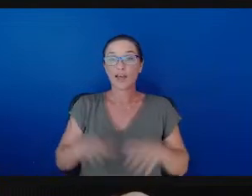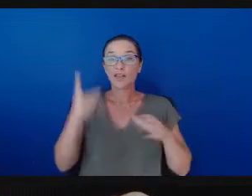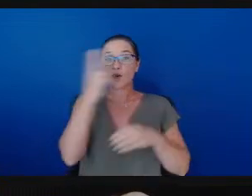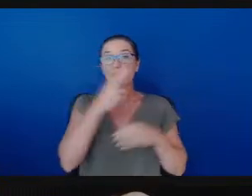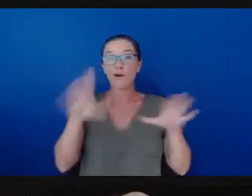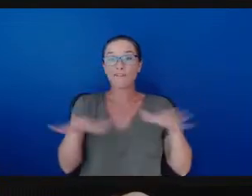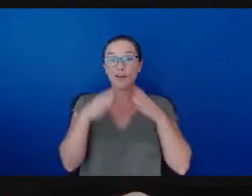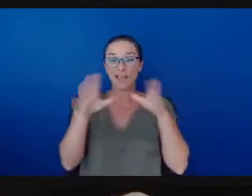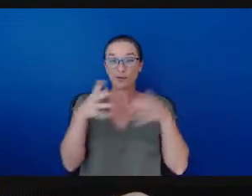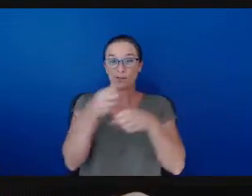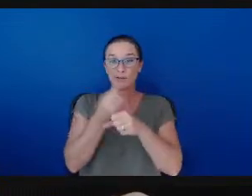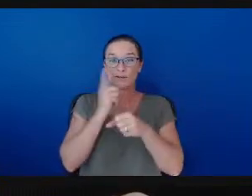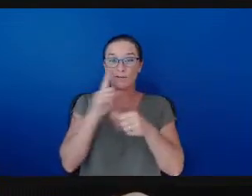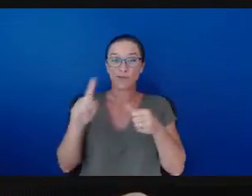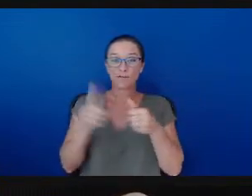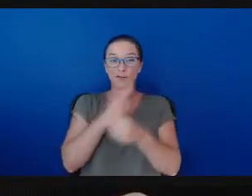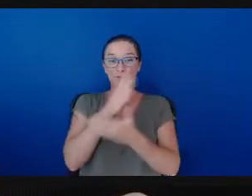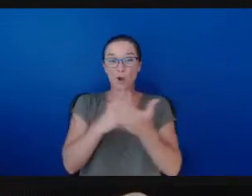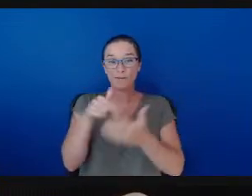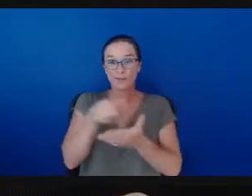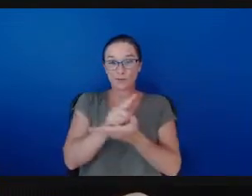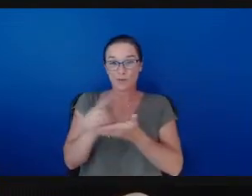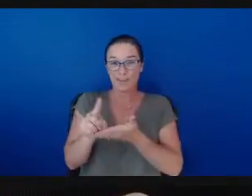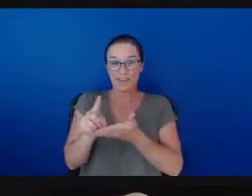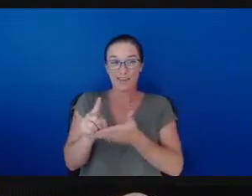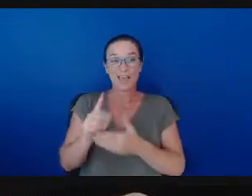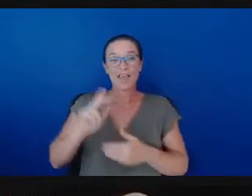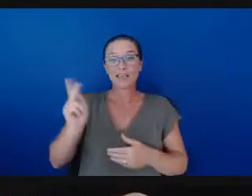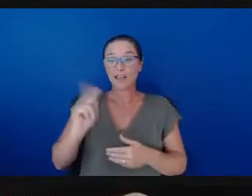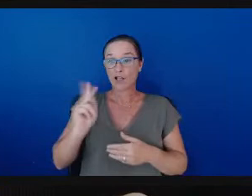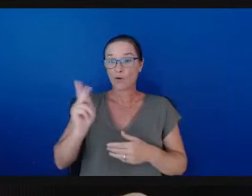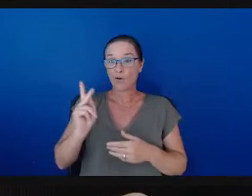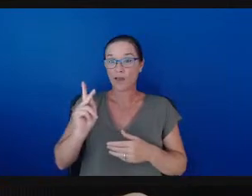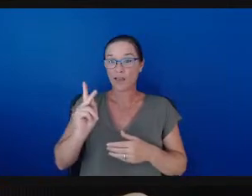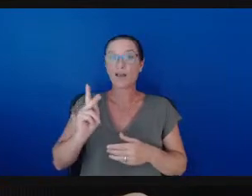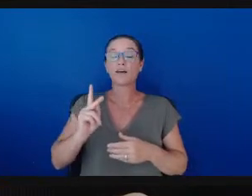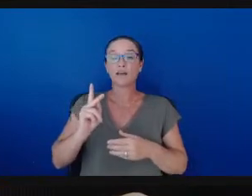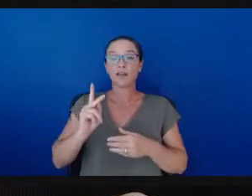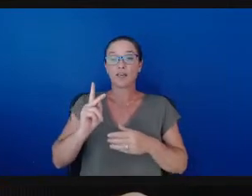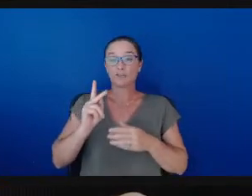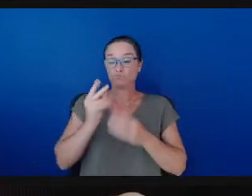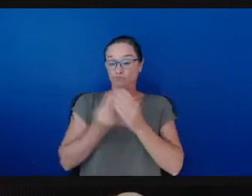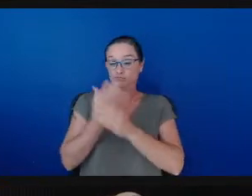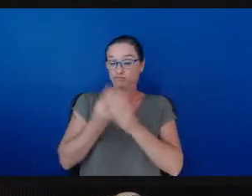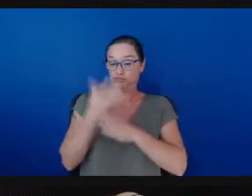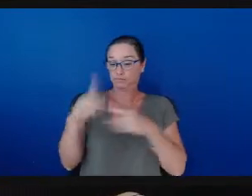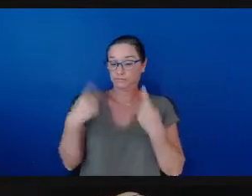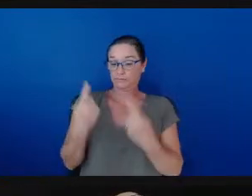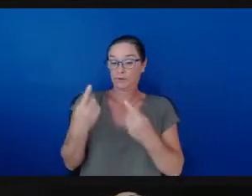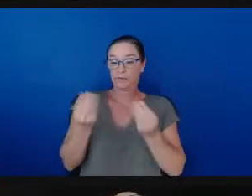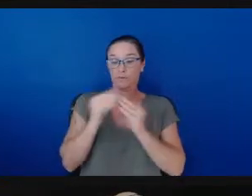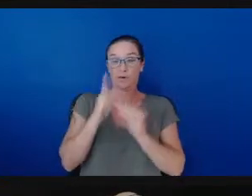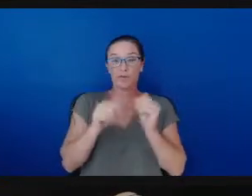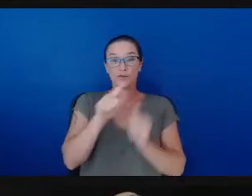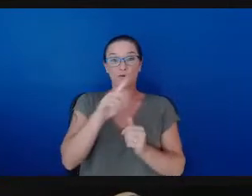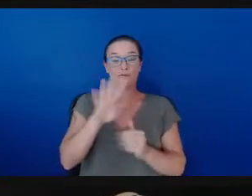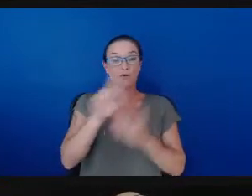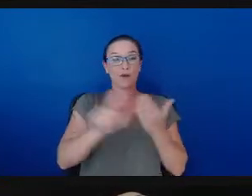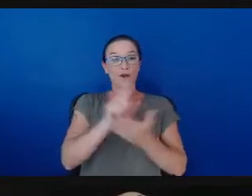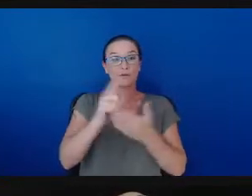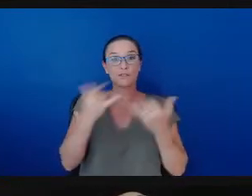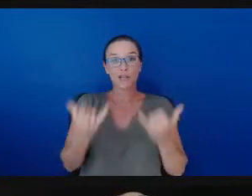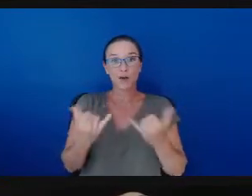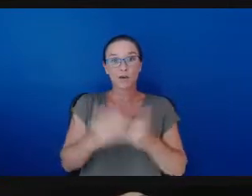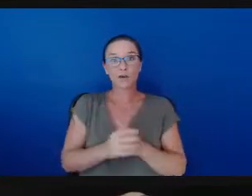for the first part of this week is that Kilauea has been erupting for over 24 hours now. The eruption began with